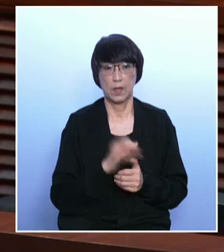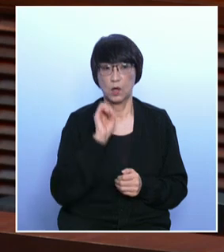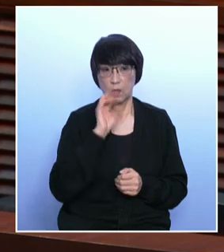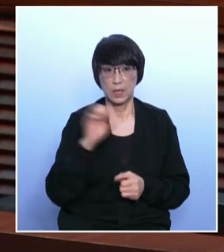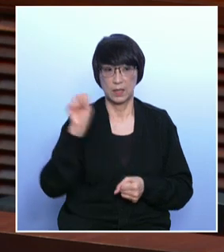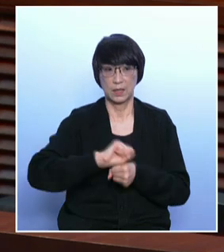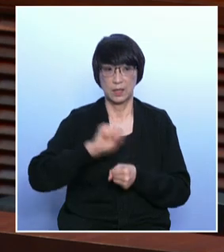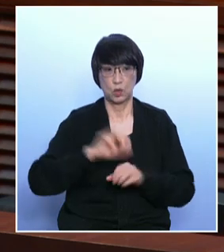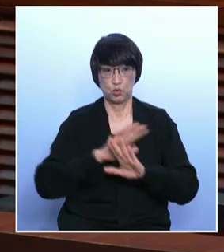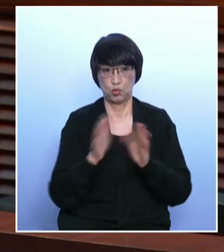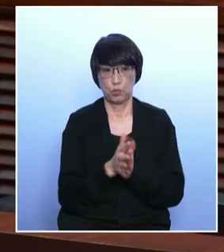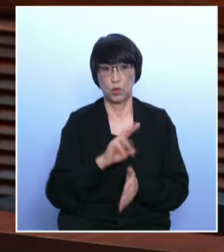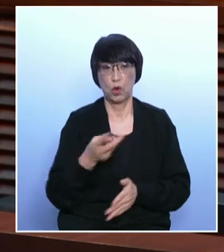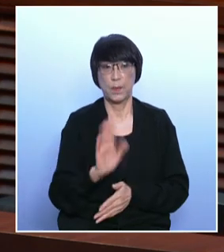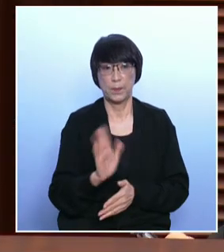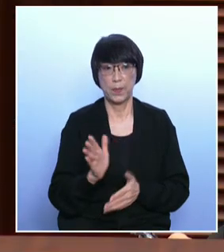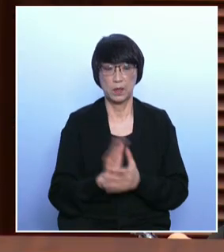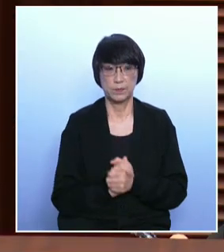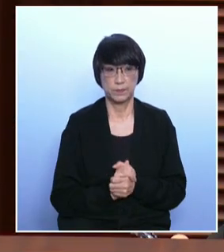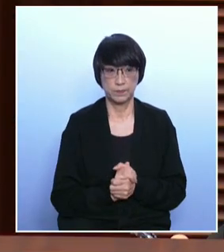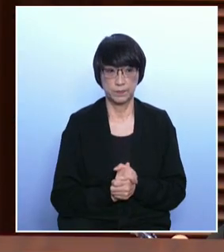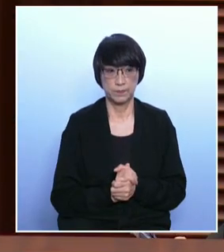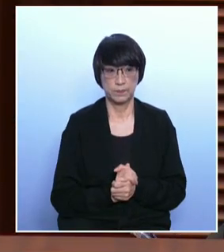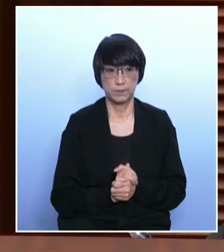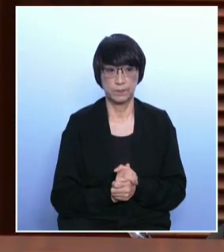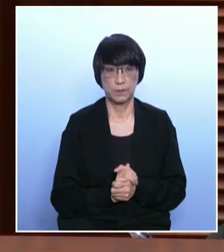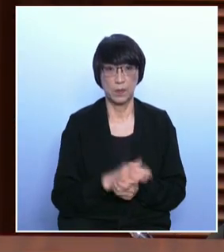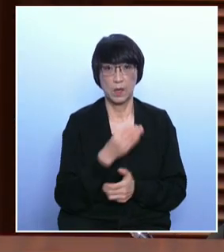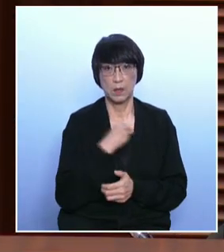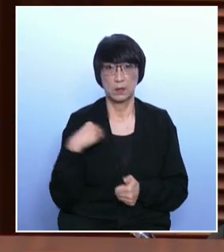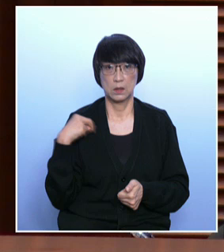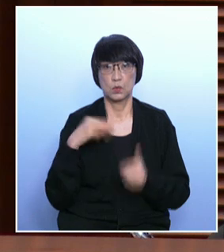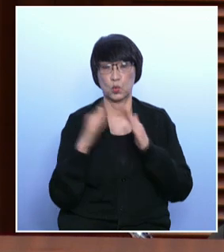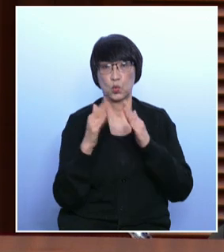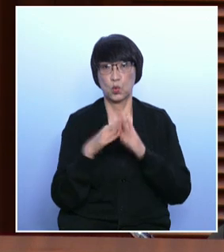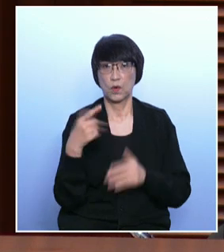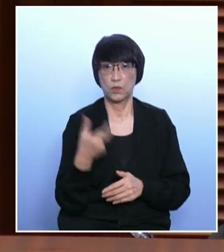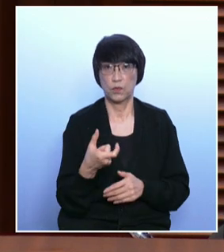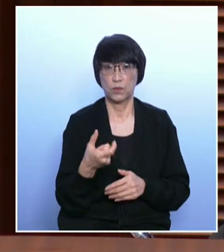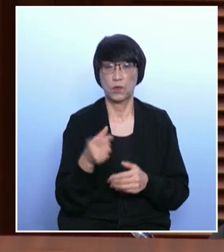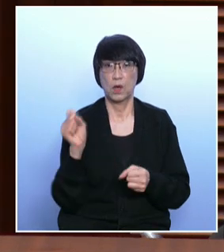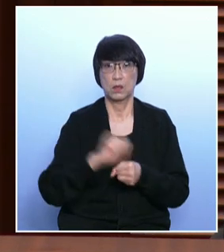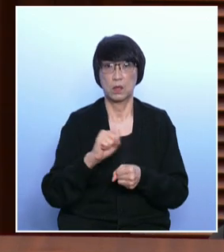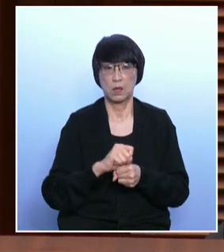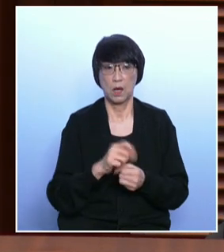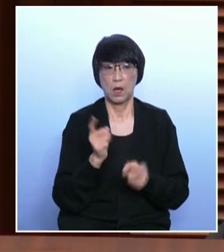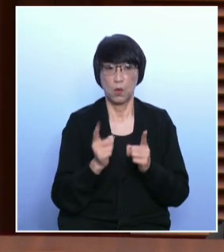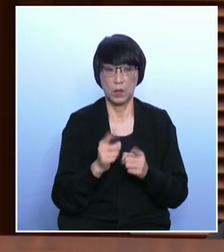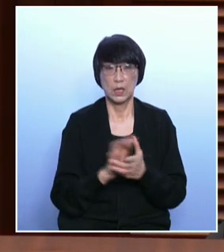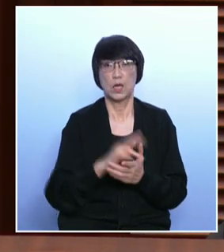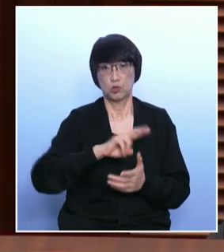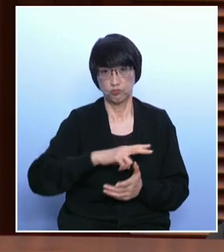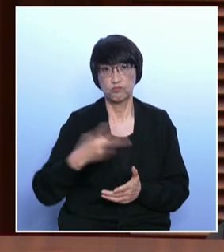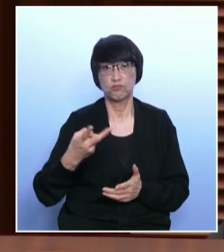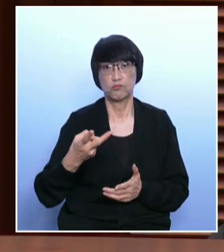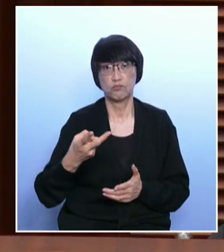to consider these aspects. Well, I'm not saying that we should turn all clinics into mobile clinics. I was saying